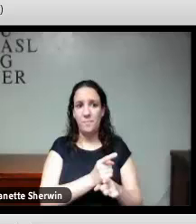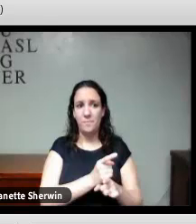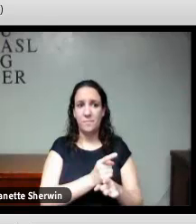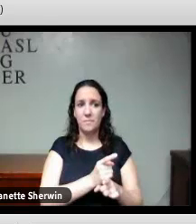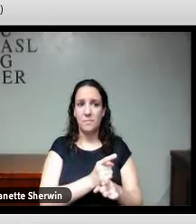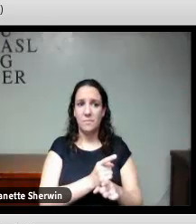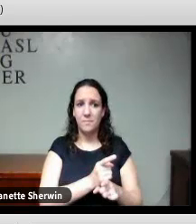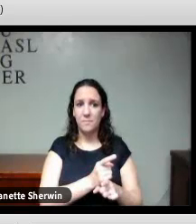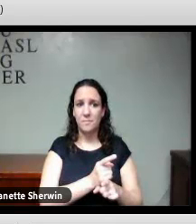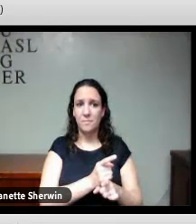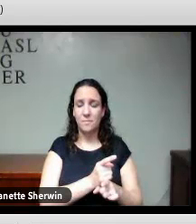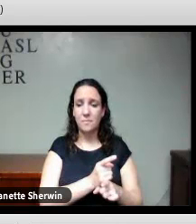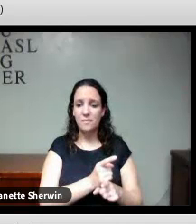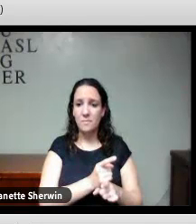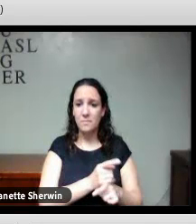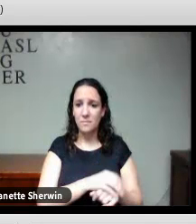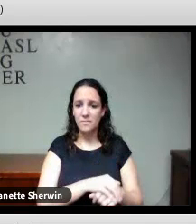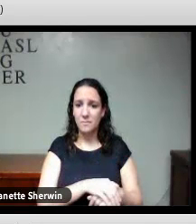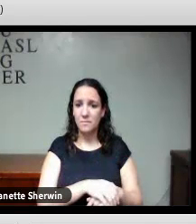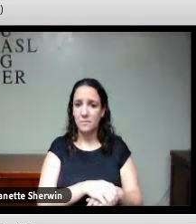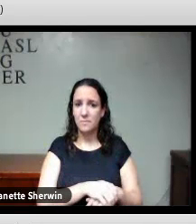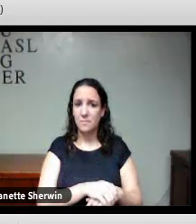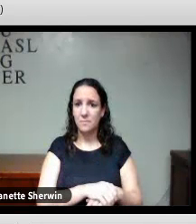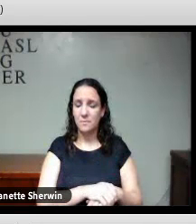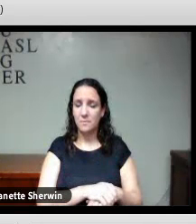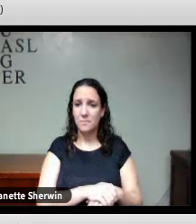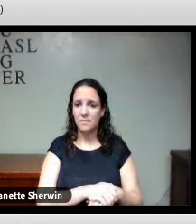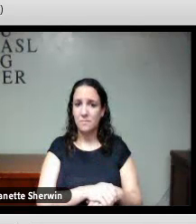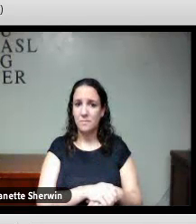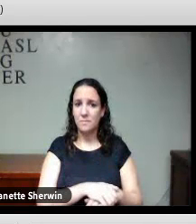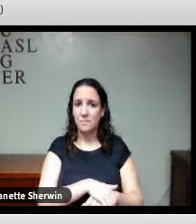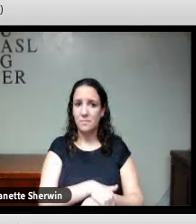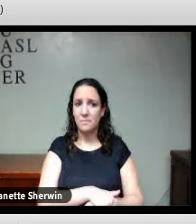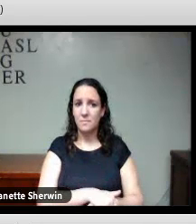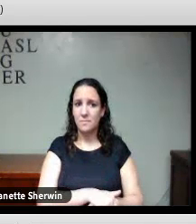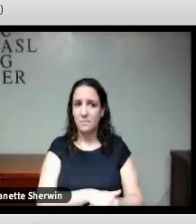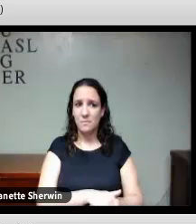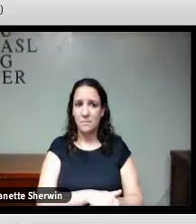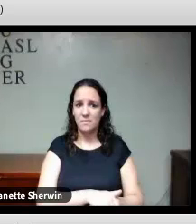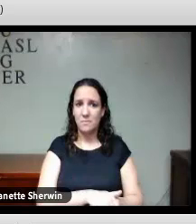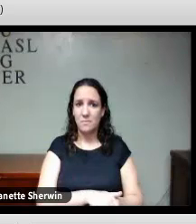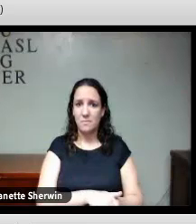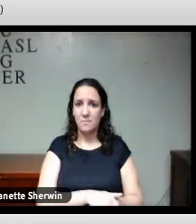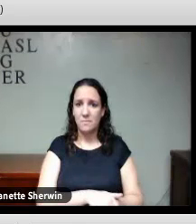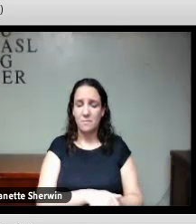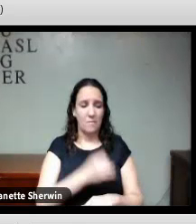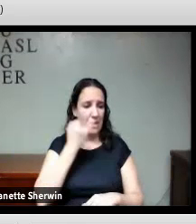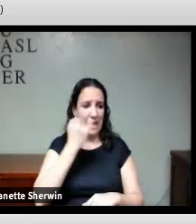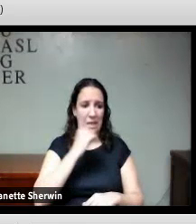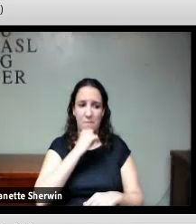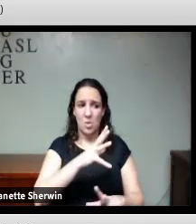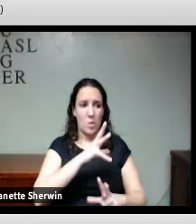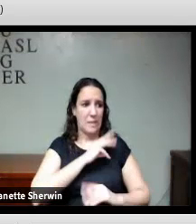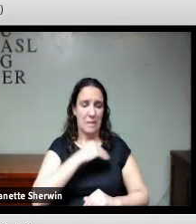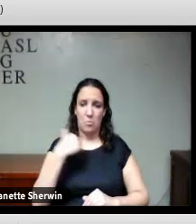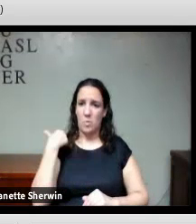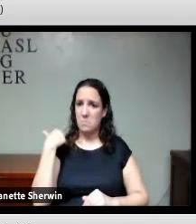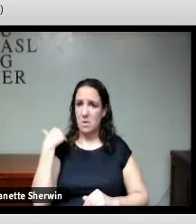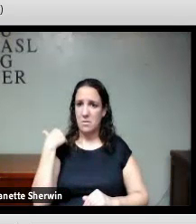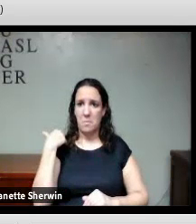me, over a long period of time does not lead to loyal patronage, I don't think. If somebody makes a mistake and I'm